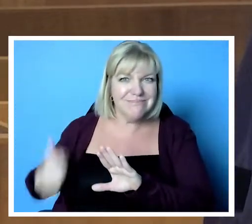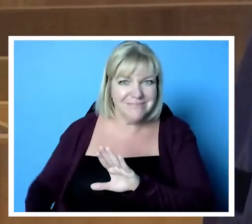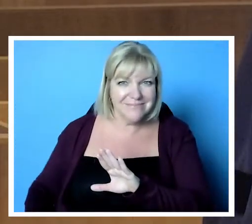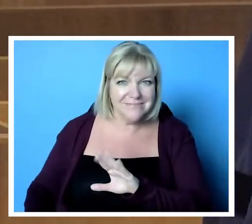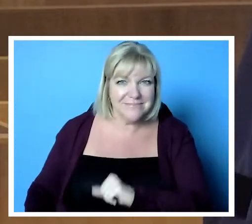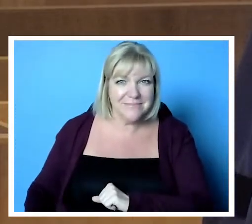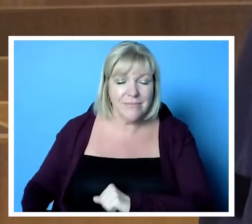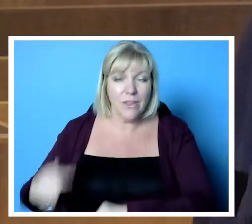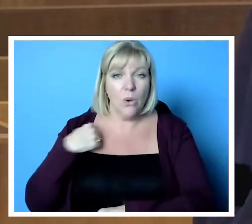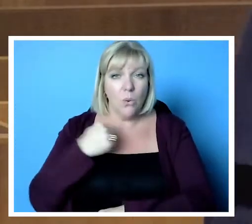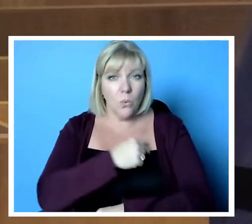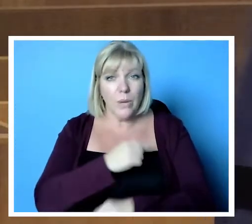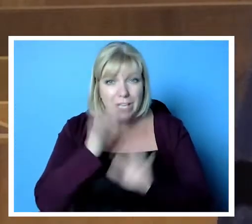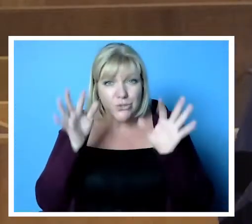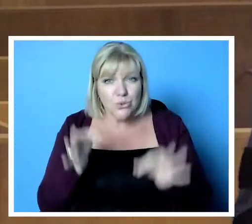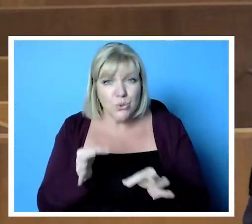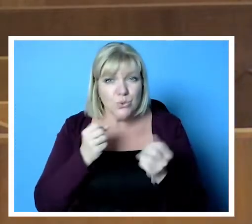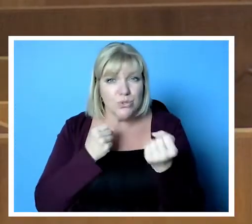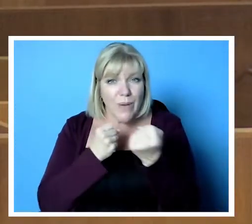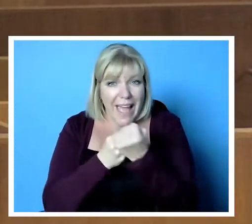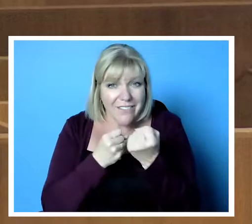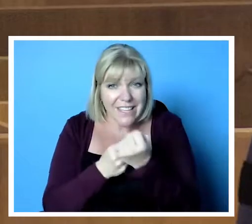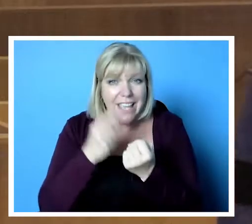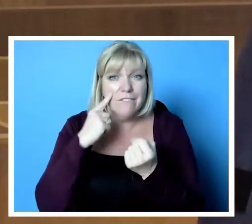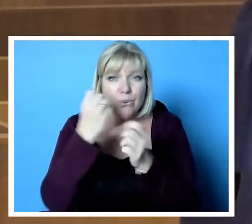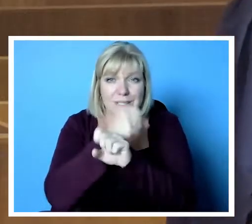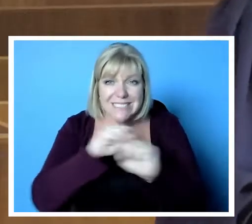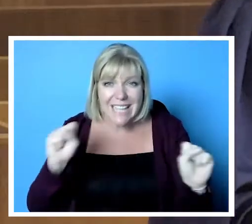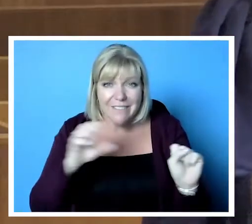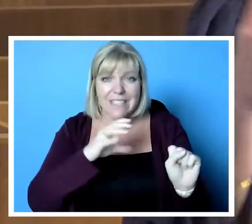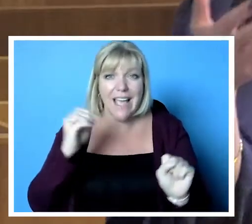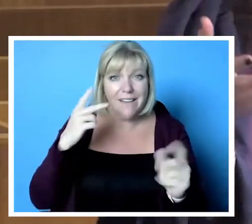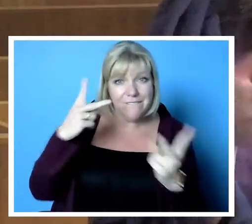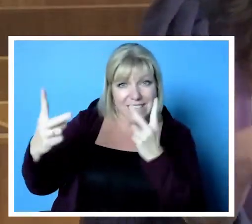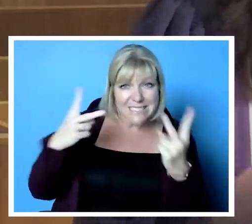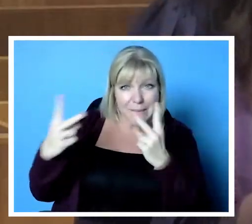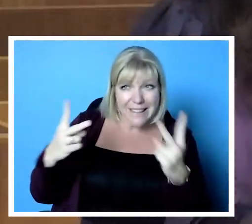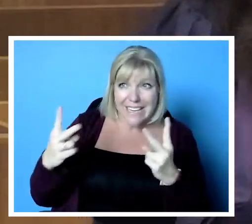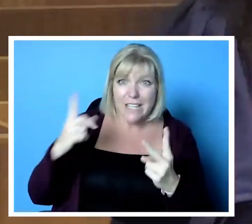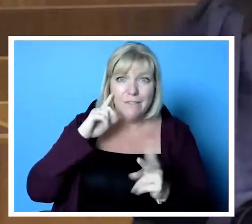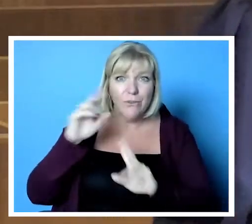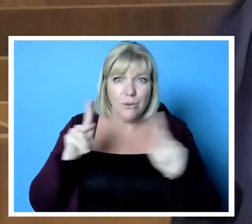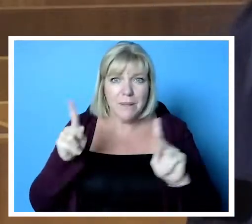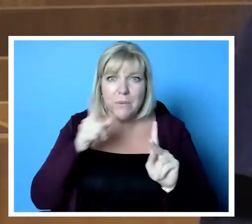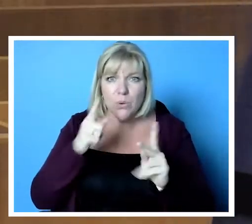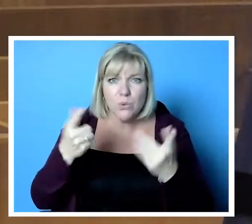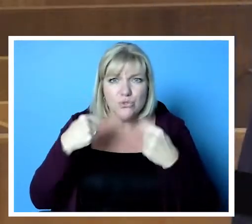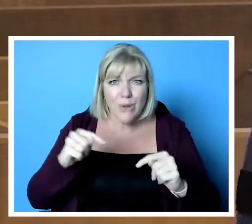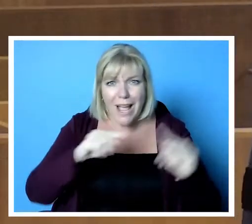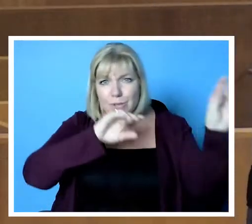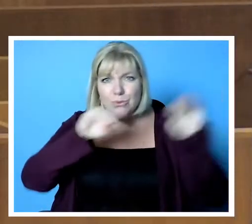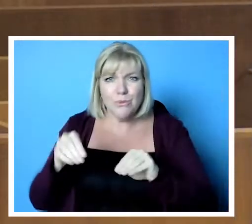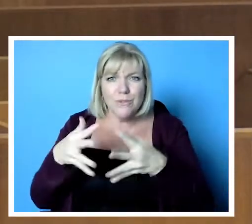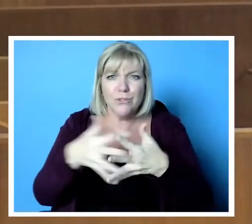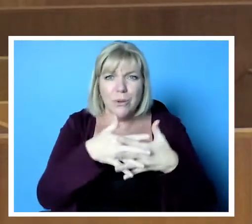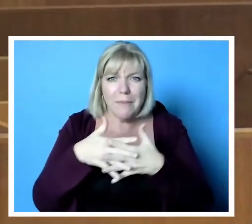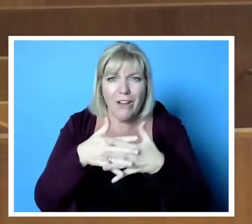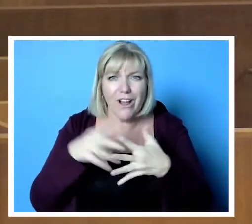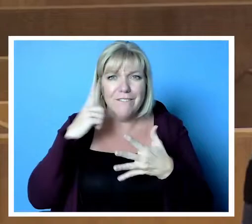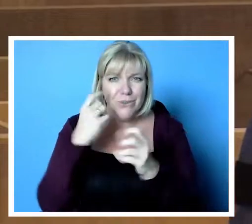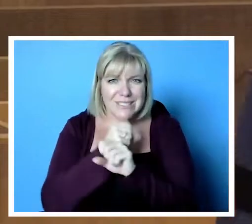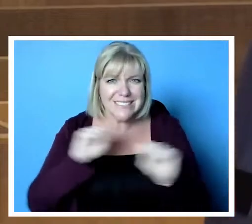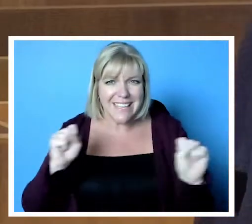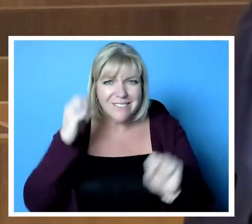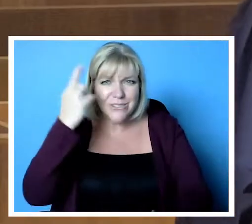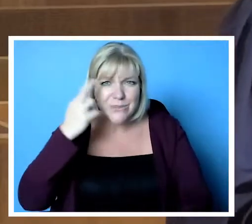choose to advocate for the safety and the visibility of people who are seeking asylum in our country, to the people